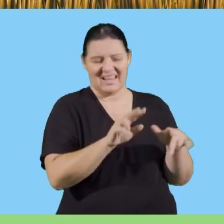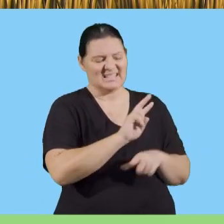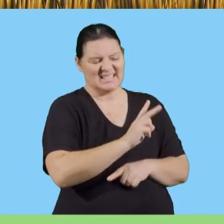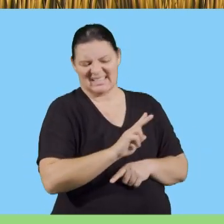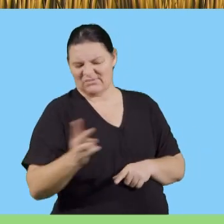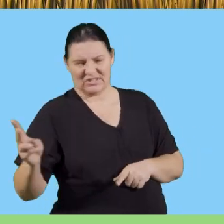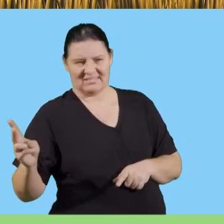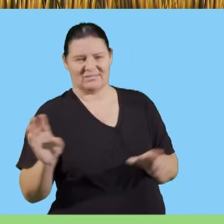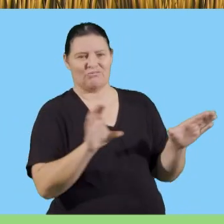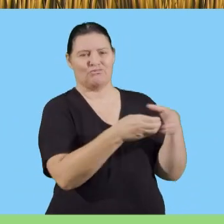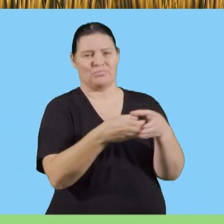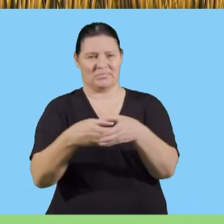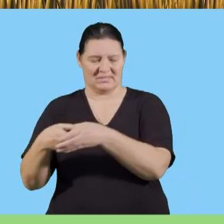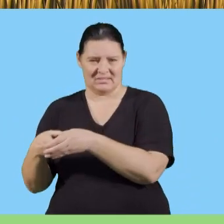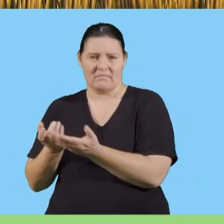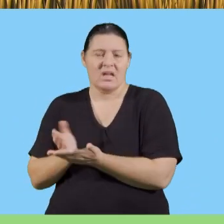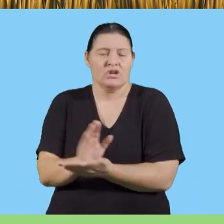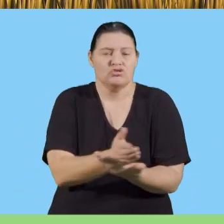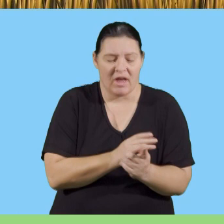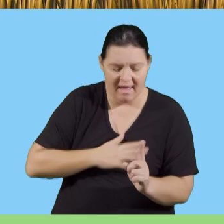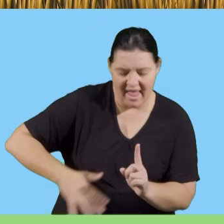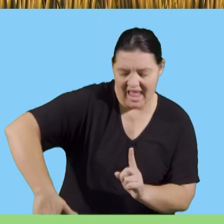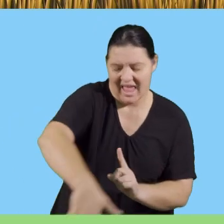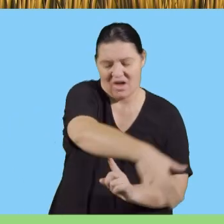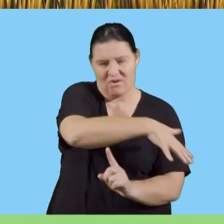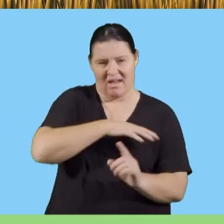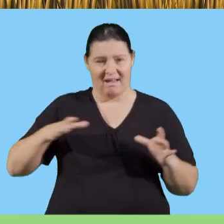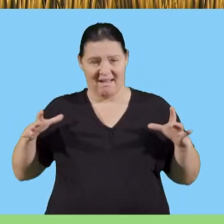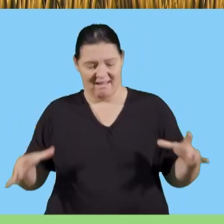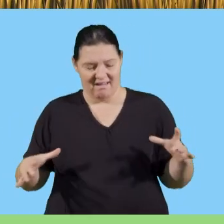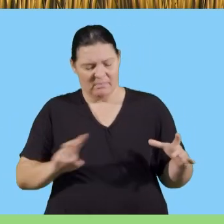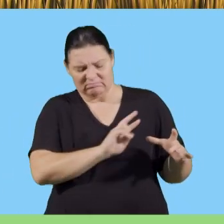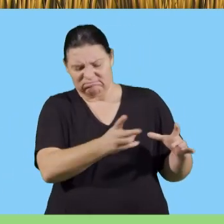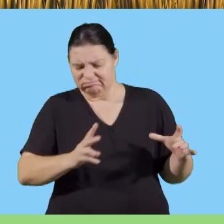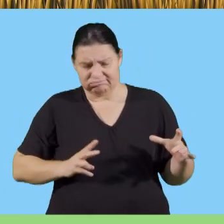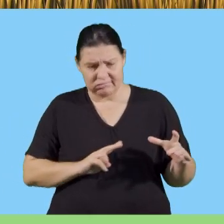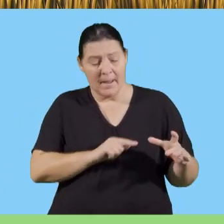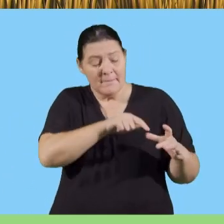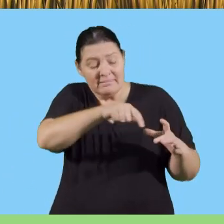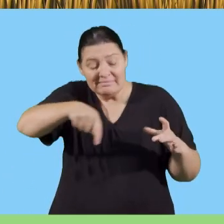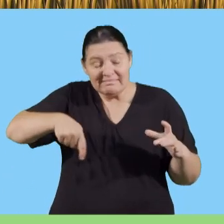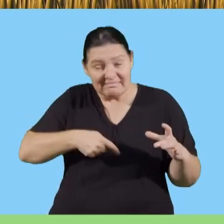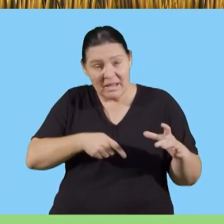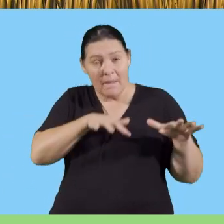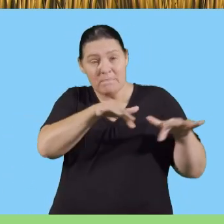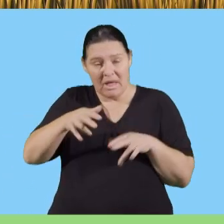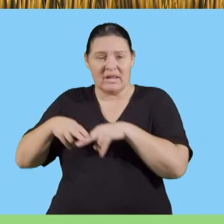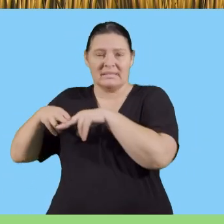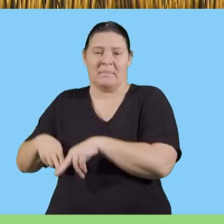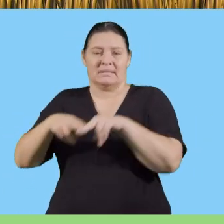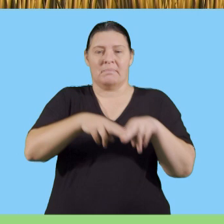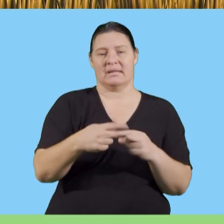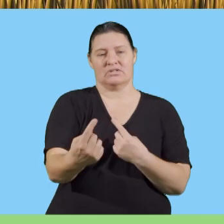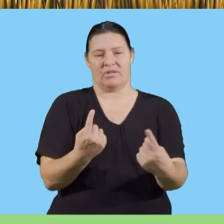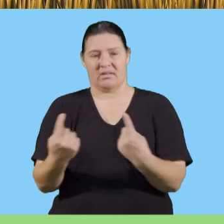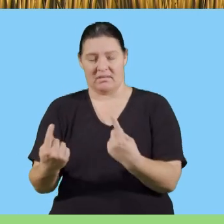are interdependent on each other. So those are the things that we normally look out for whenever we are speaking about a